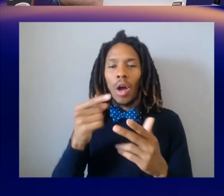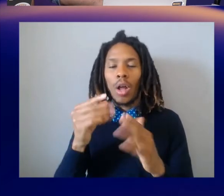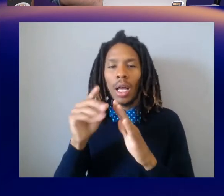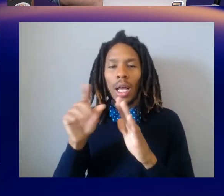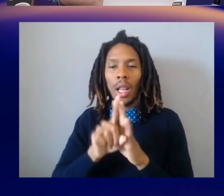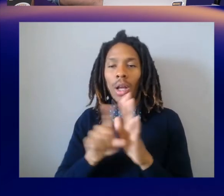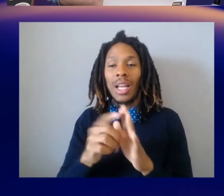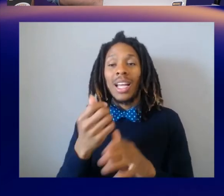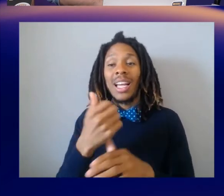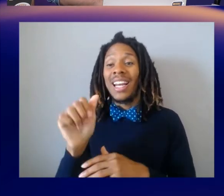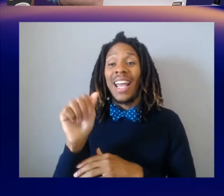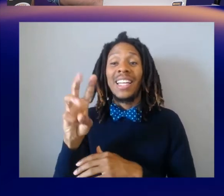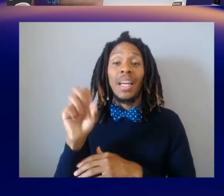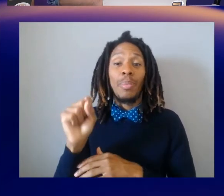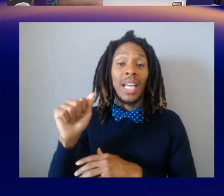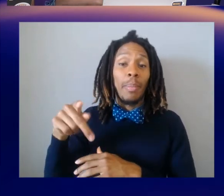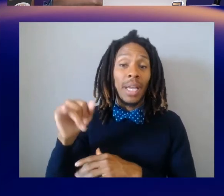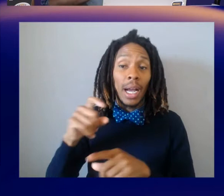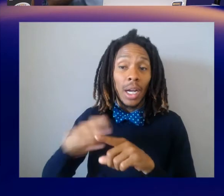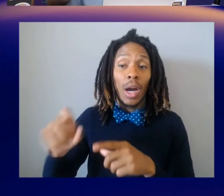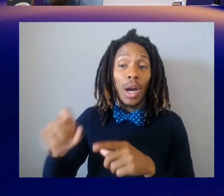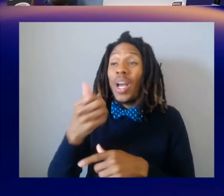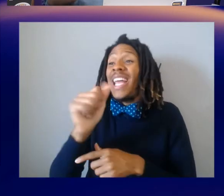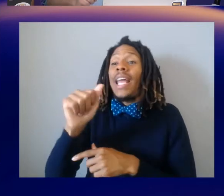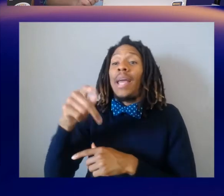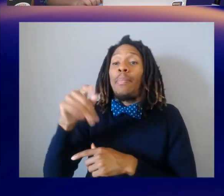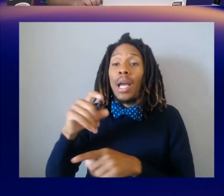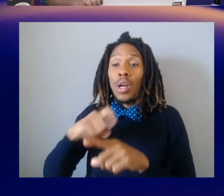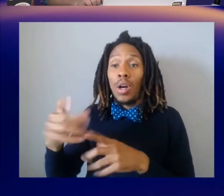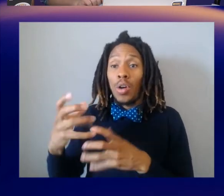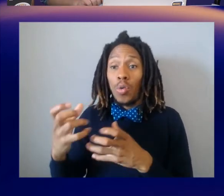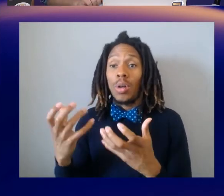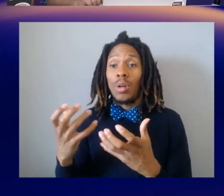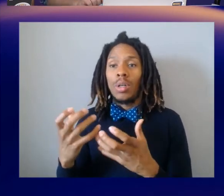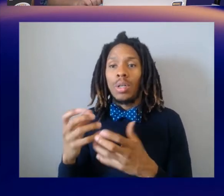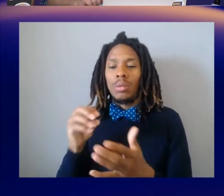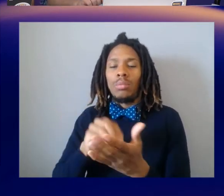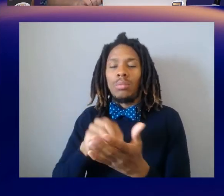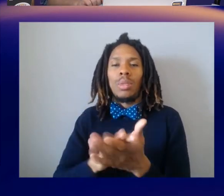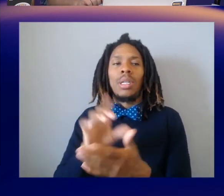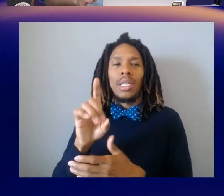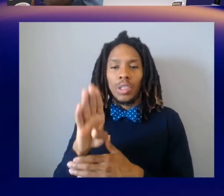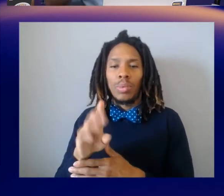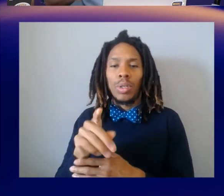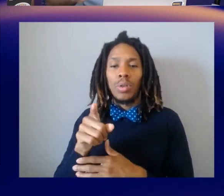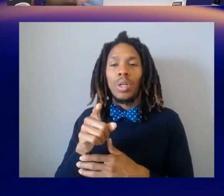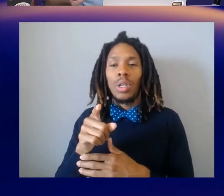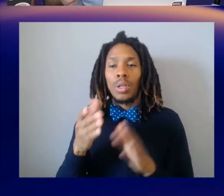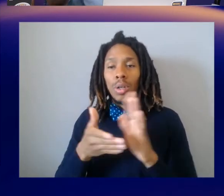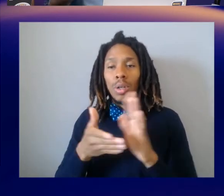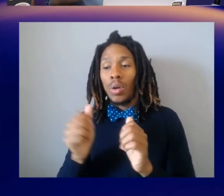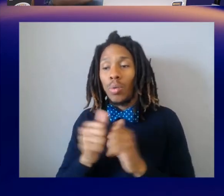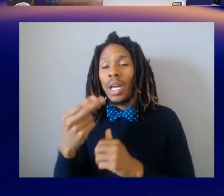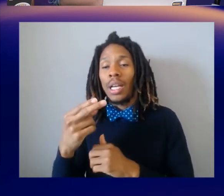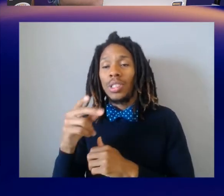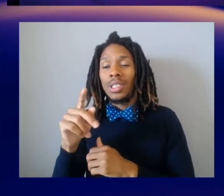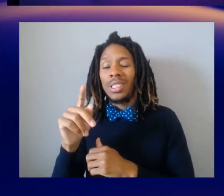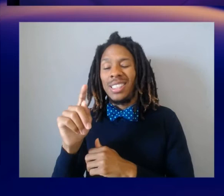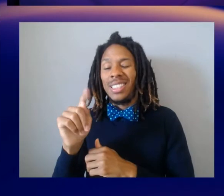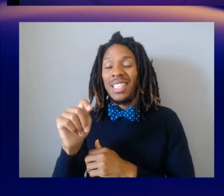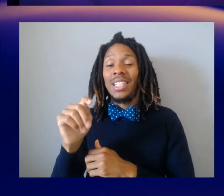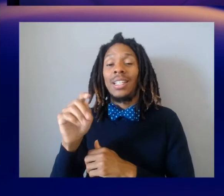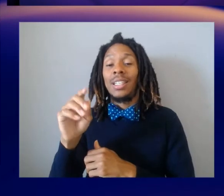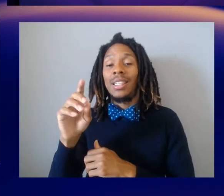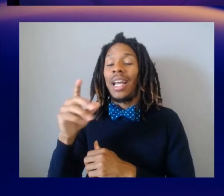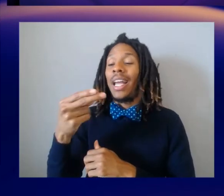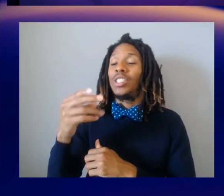API call you can make or any other API call you want to make, you can now put on a dashboard. If you can render it with HTML and you can do it with Lambda, now it's on a Cloudwatch